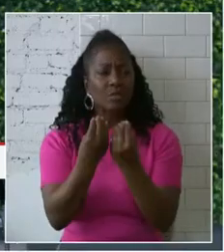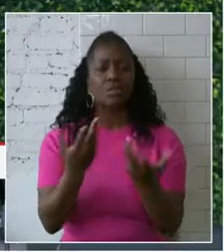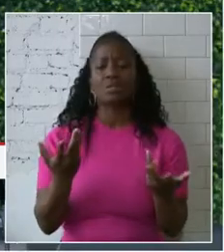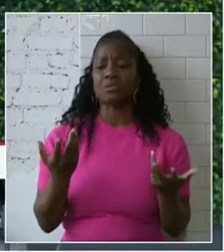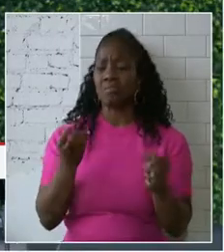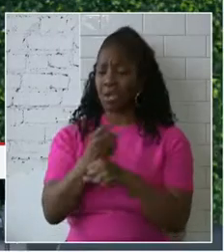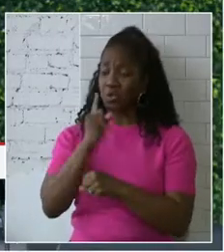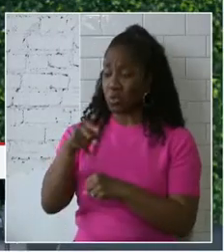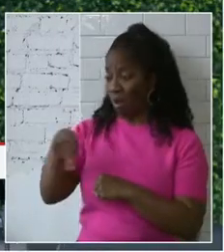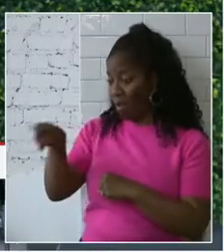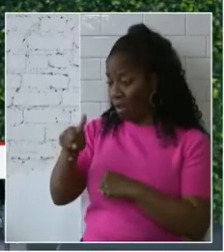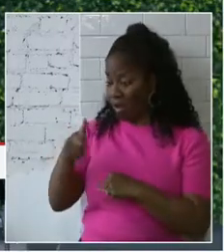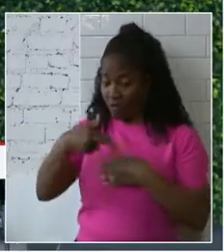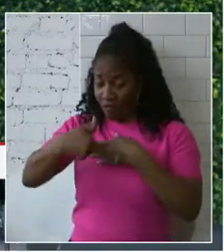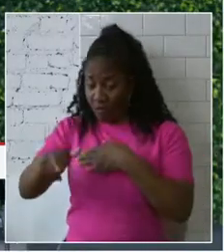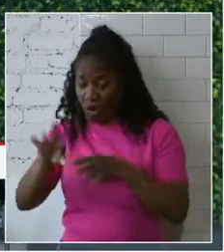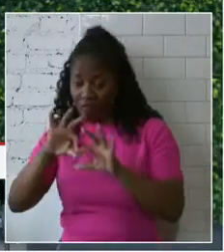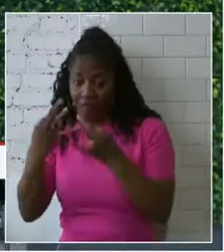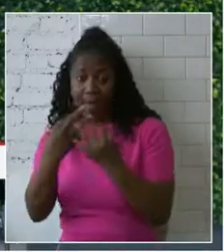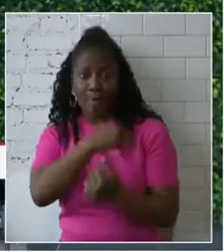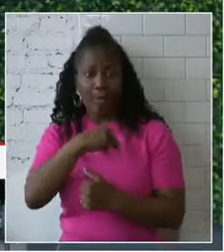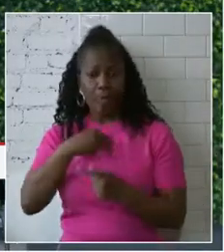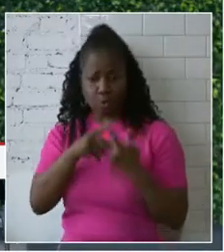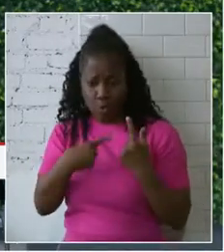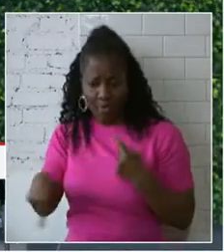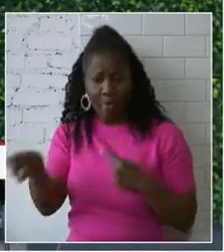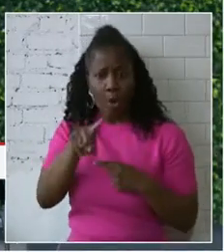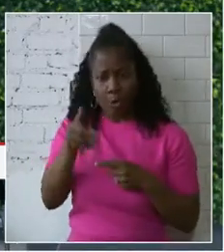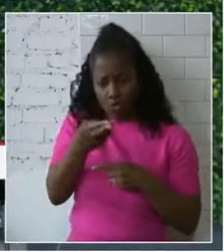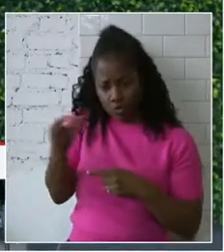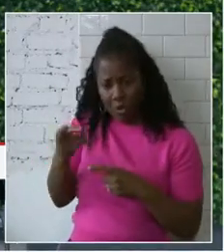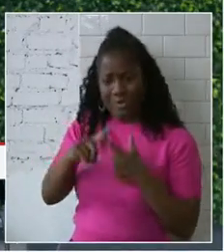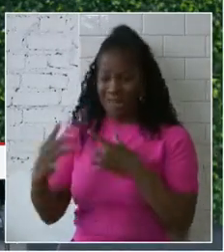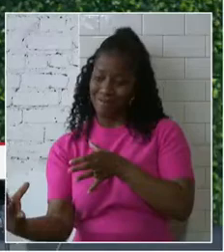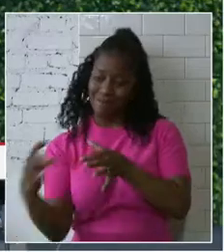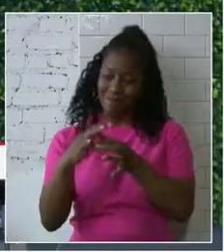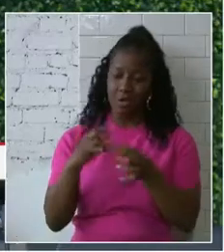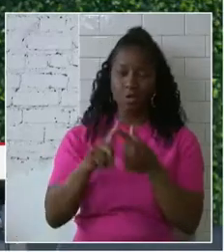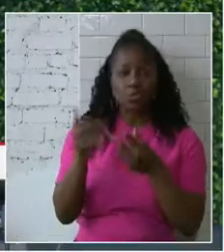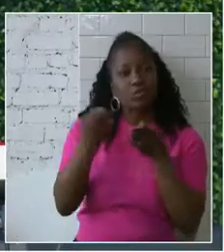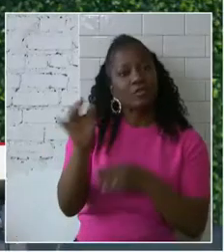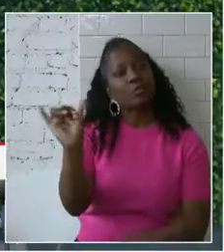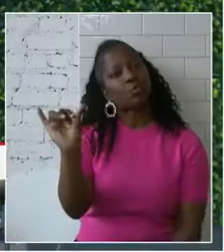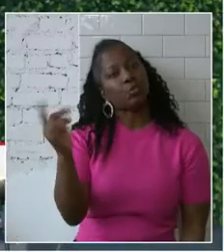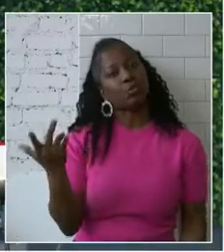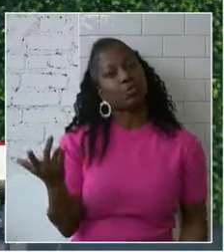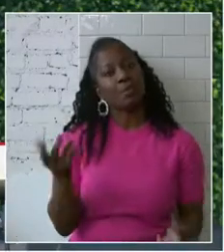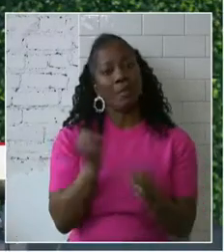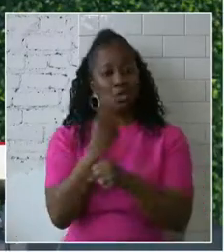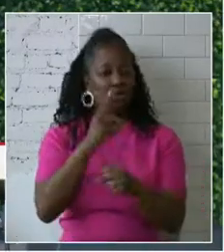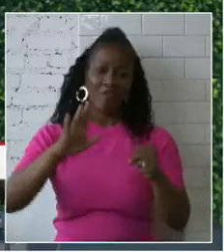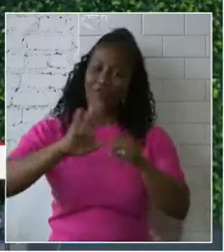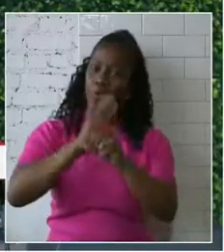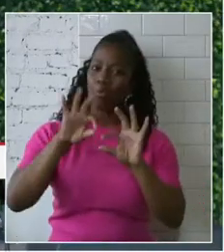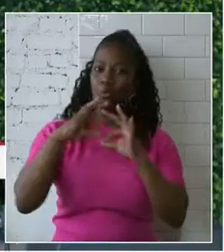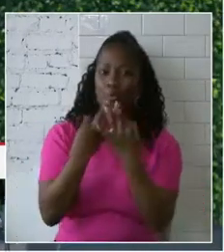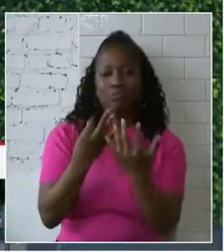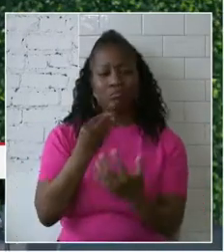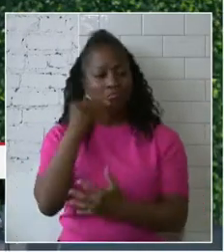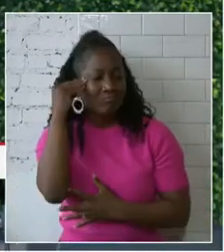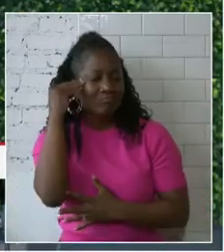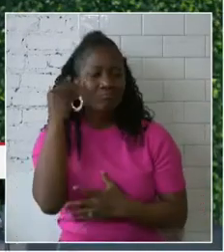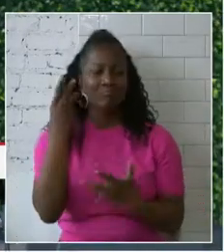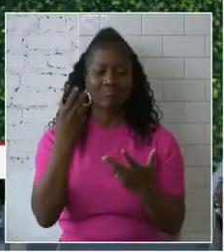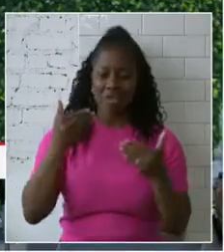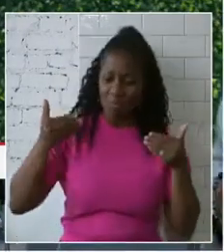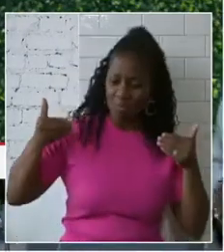also refer family members to them so they can connect to the services that they need, and so the whole household be moving